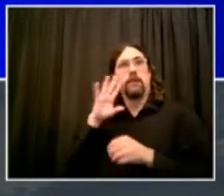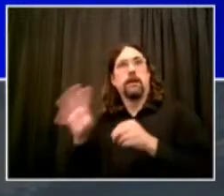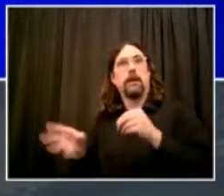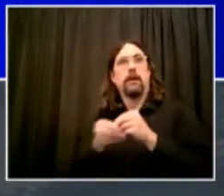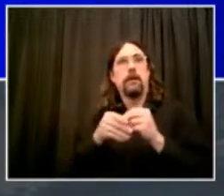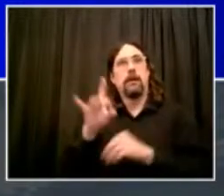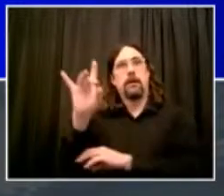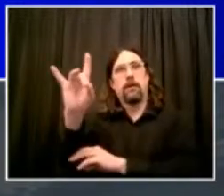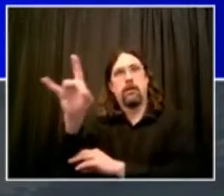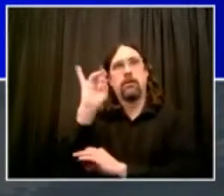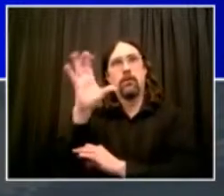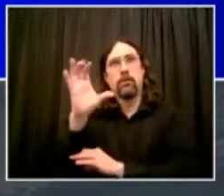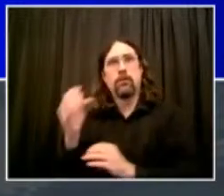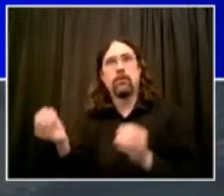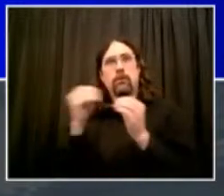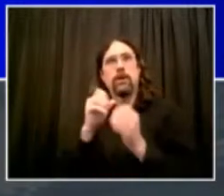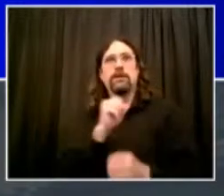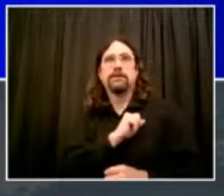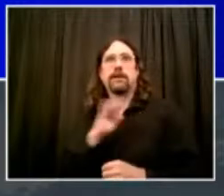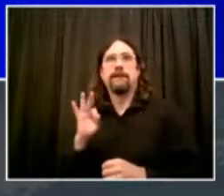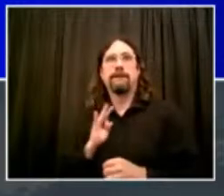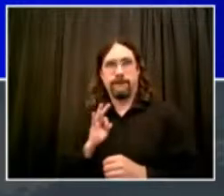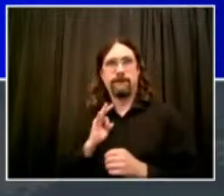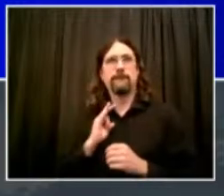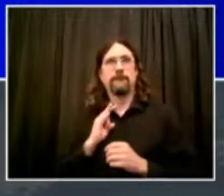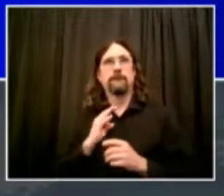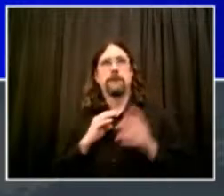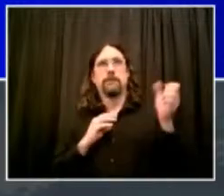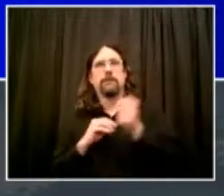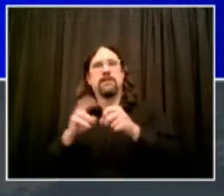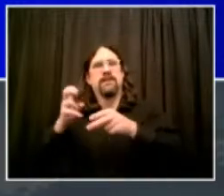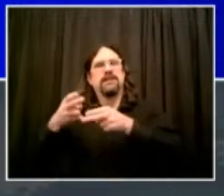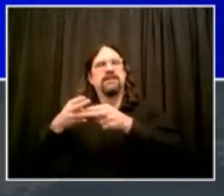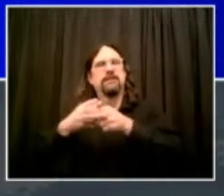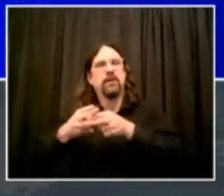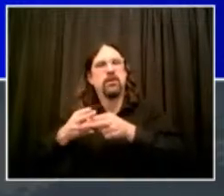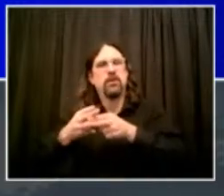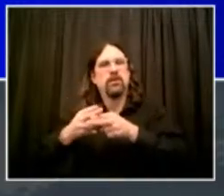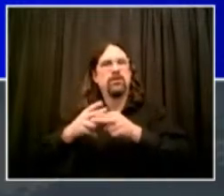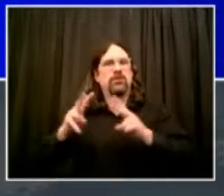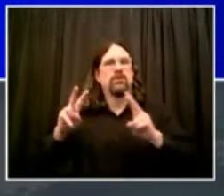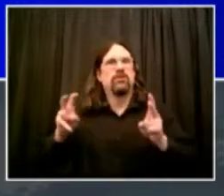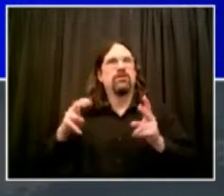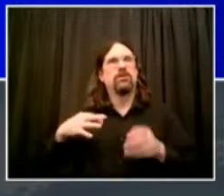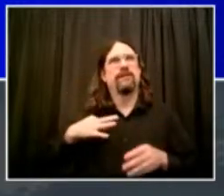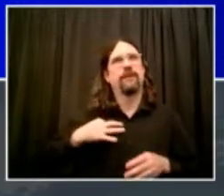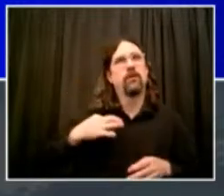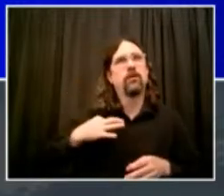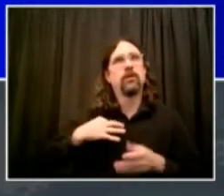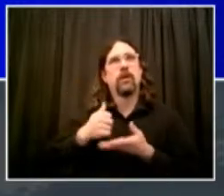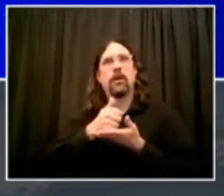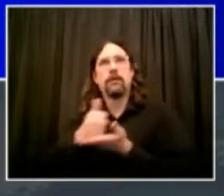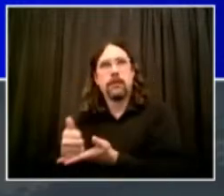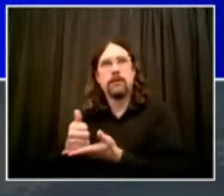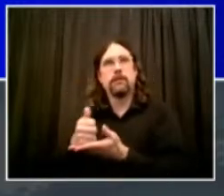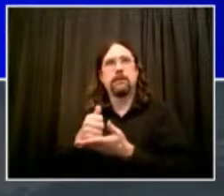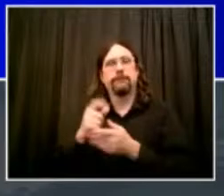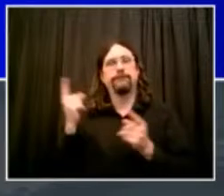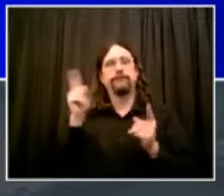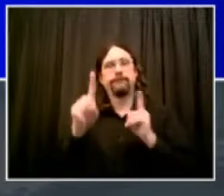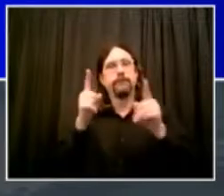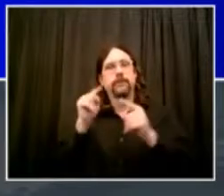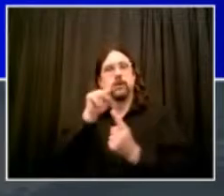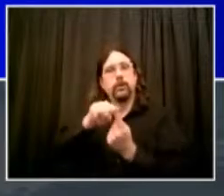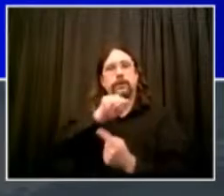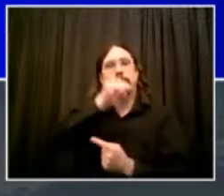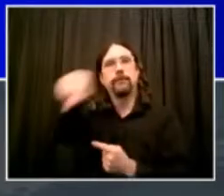face coverings, helping people to feel comfortable when they take that subway ride that's going to be safe. And we're going to